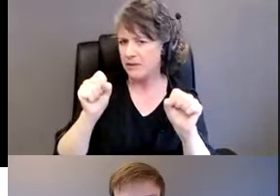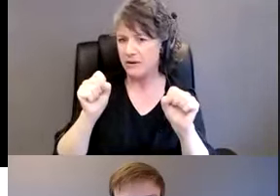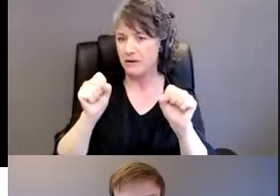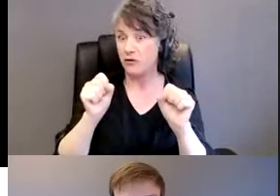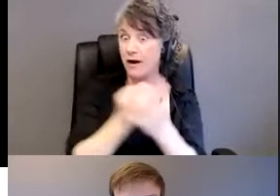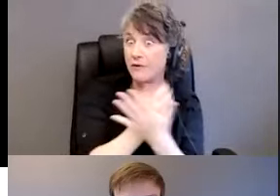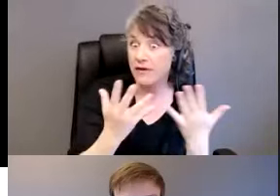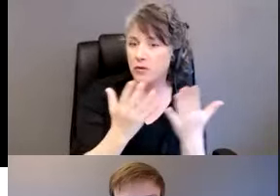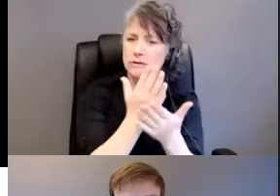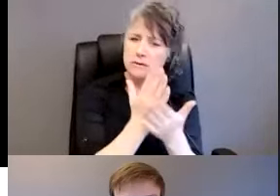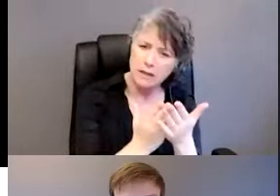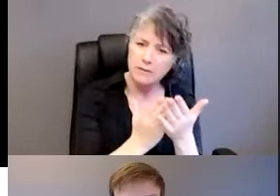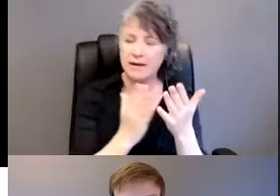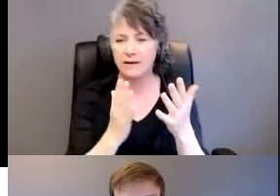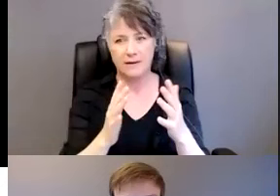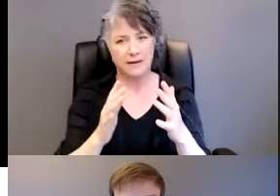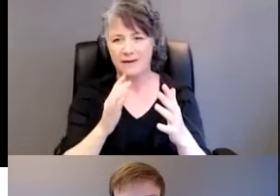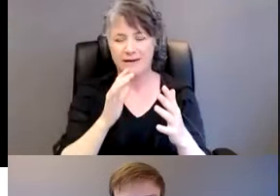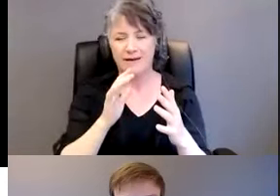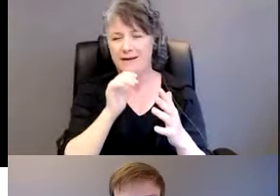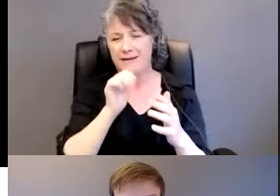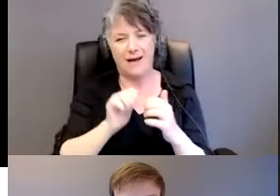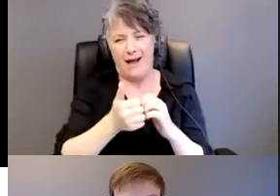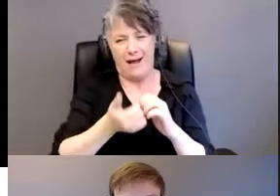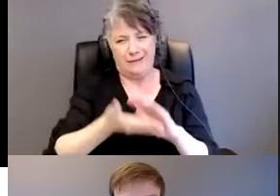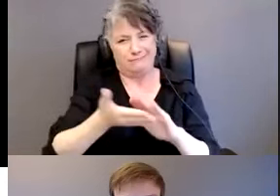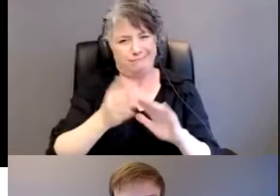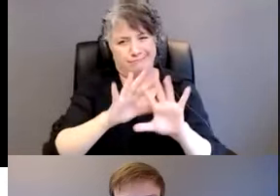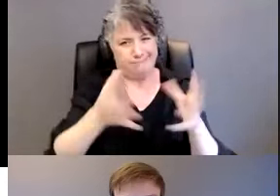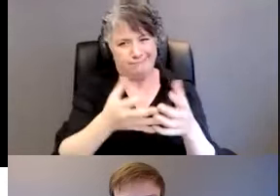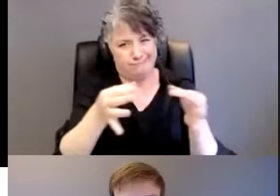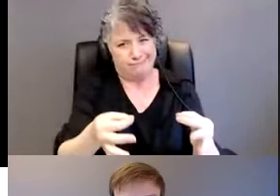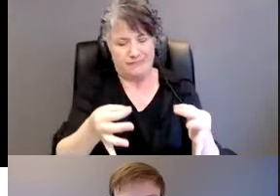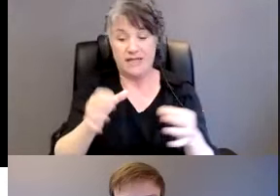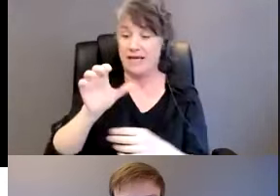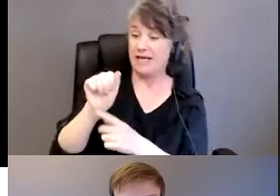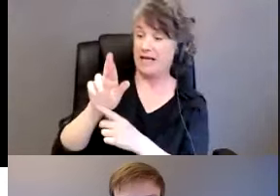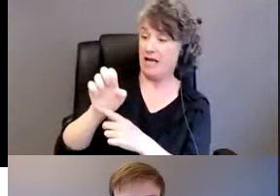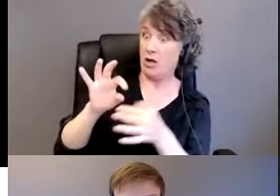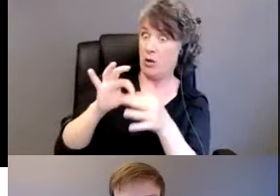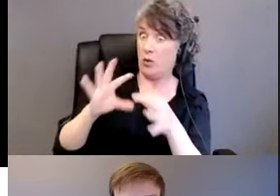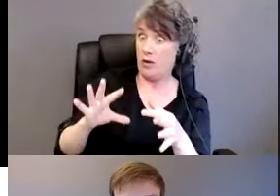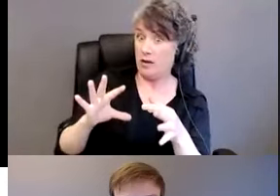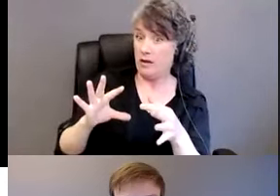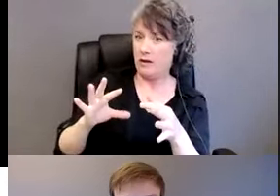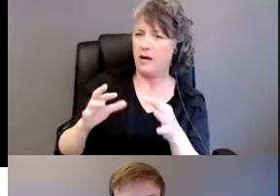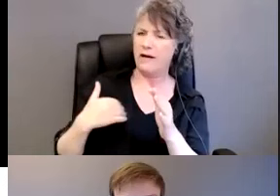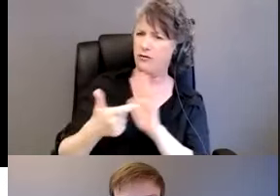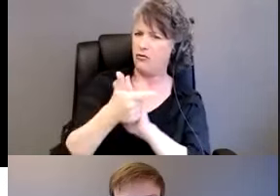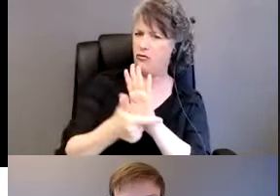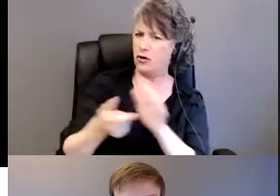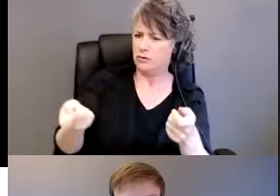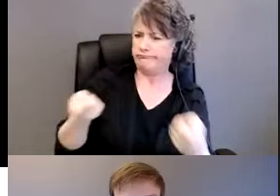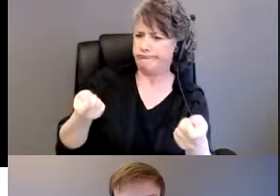And that's not actually how it does work. So care coordinators, of course, are regulated healthcare